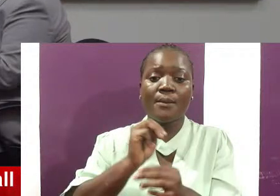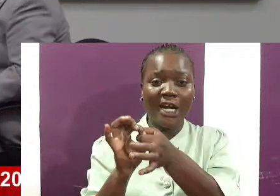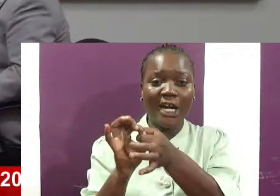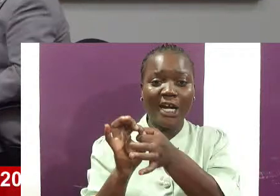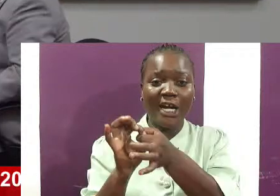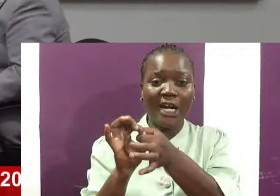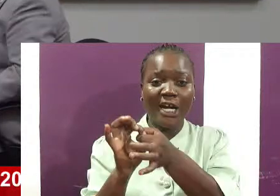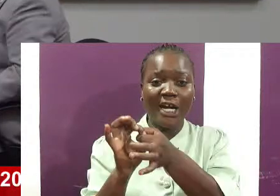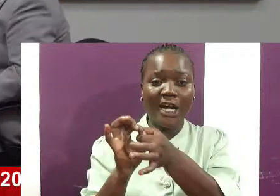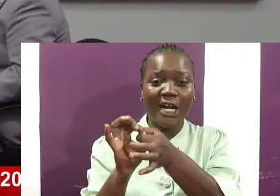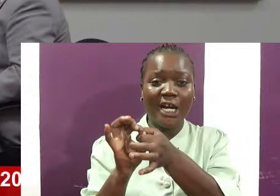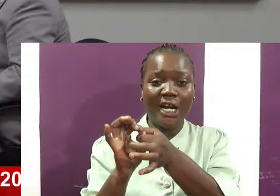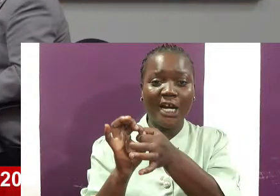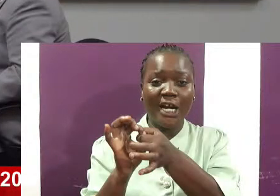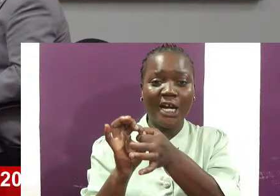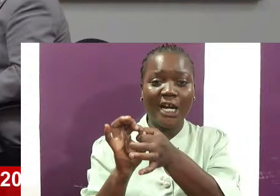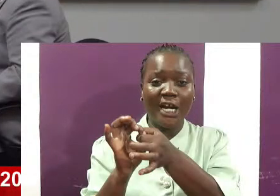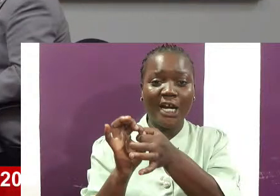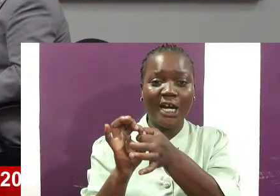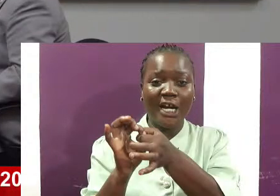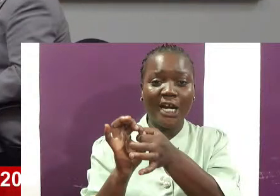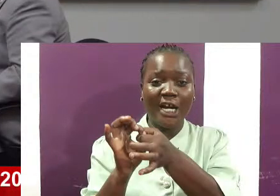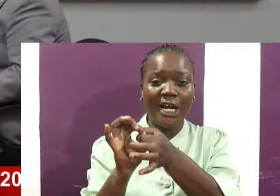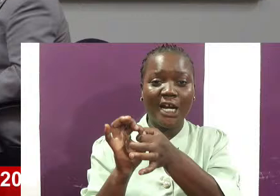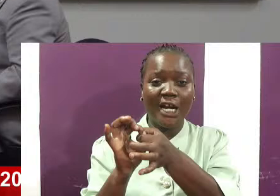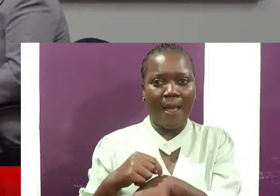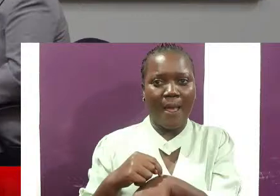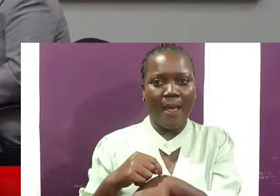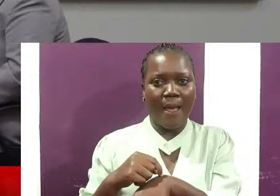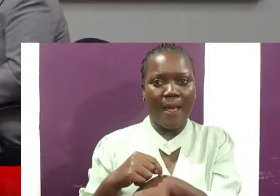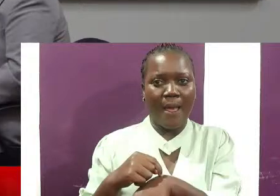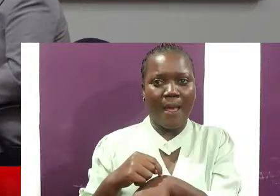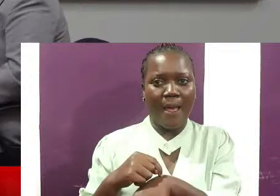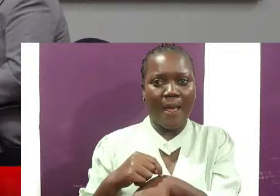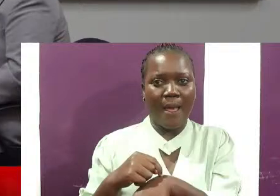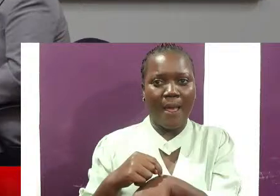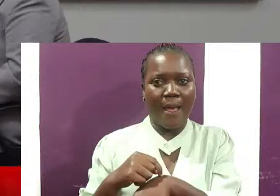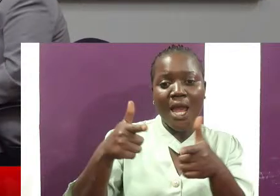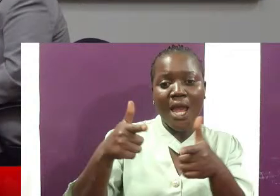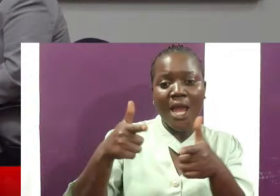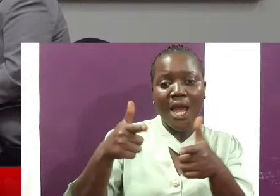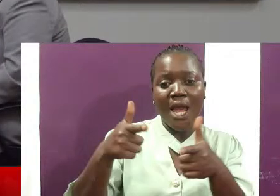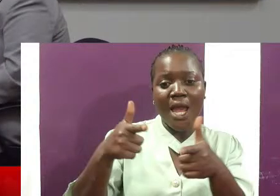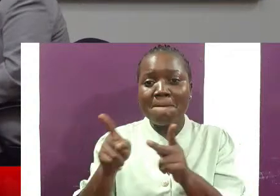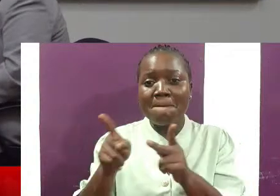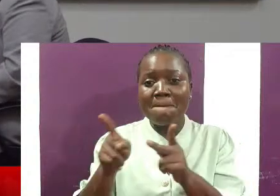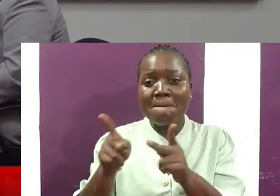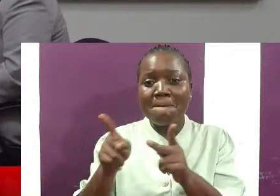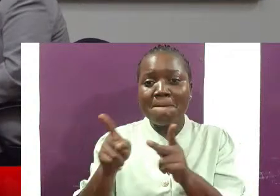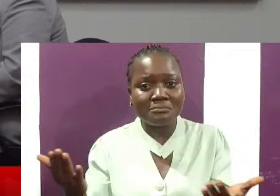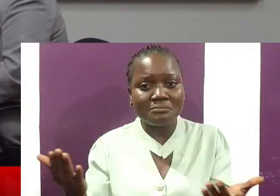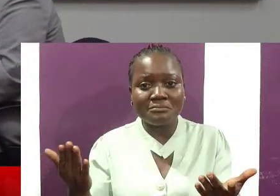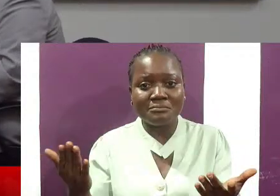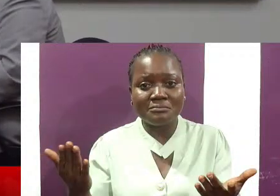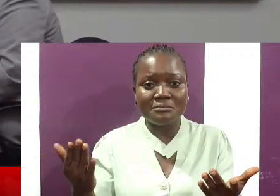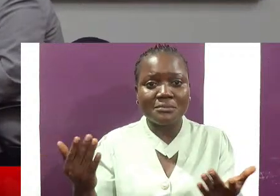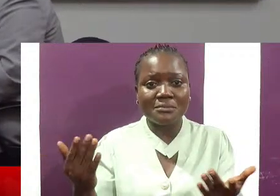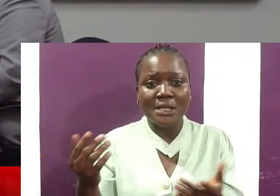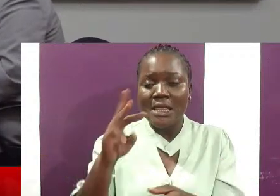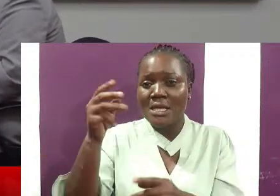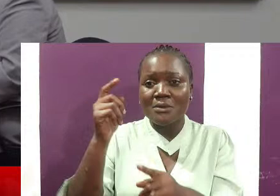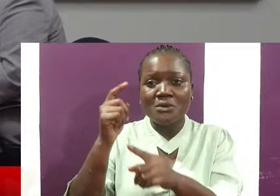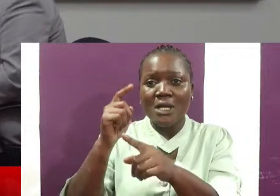If you were to go to a sporting event, you would see a large congregation of people. Yeah. That wouldn't necessarily mean that they were a church,